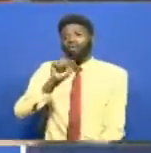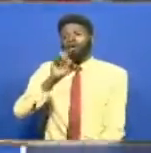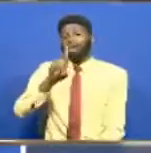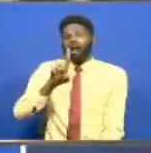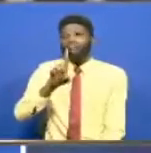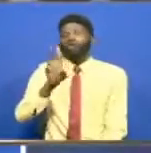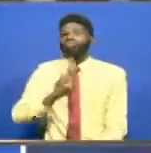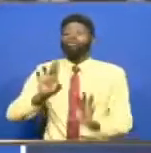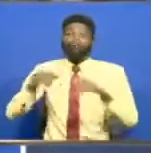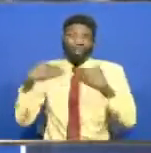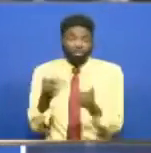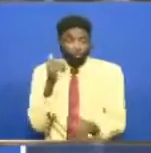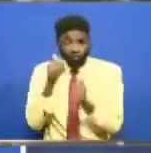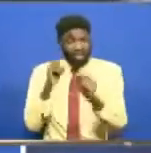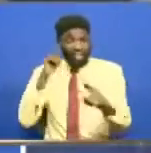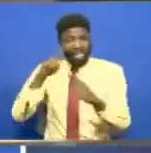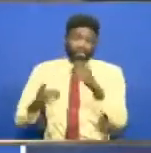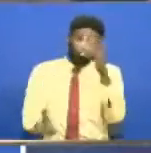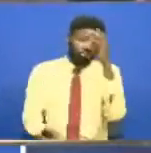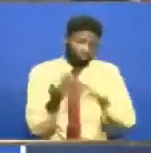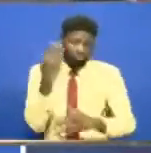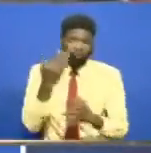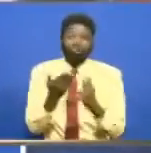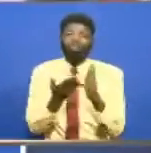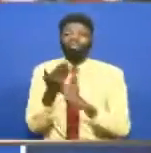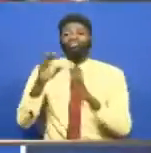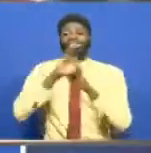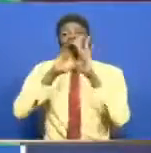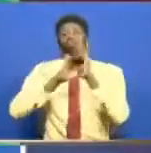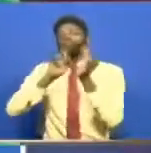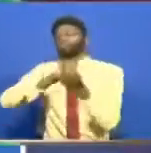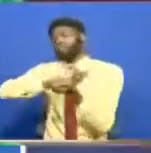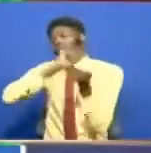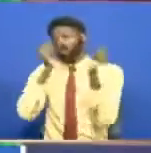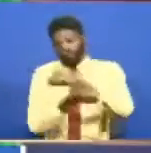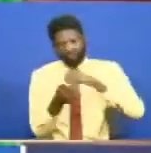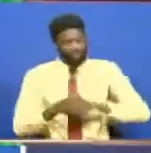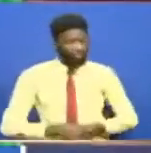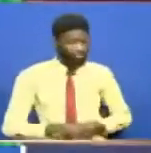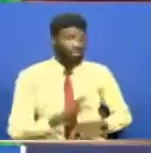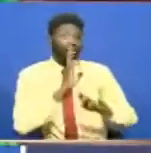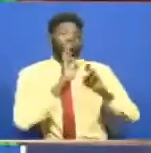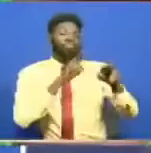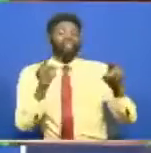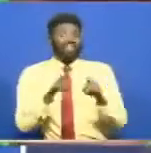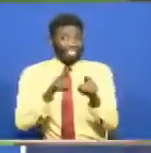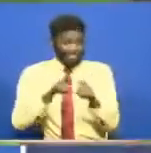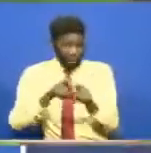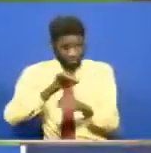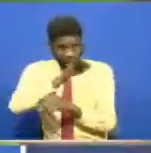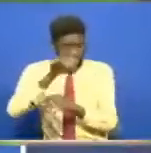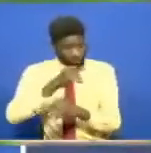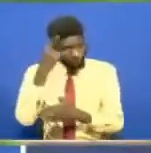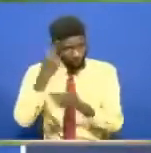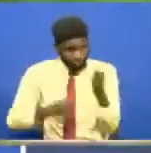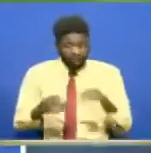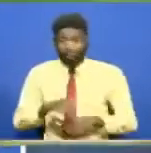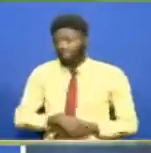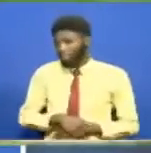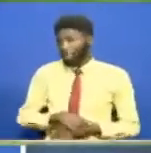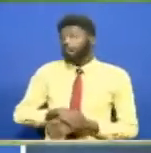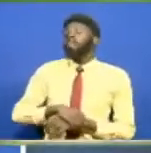to be introduced through an amendment to the Constitution. The report is also proposing the Elections Laws Amendment